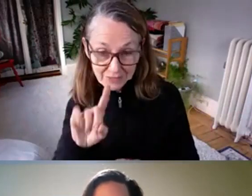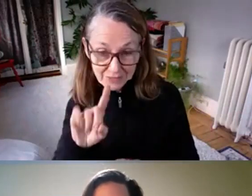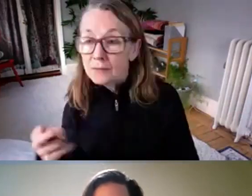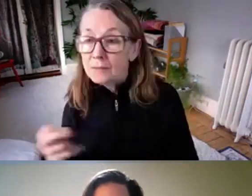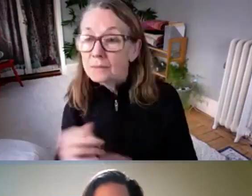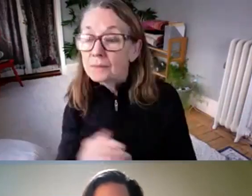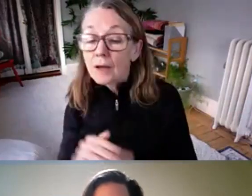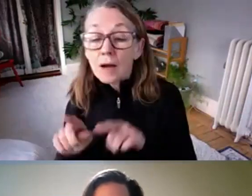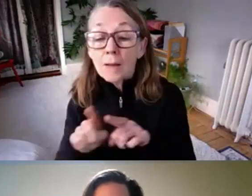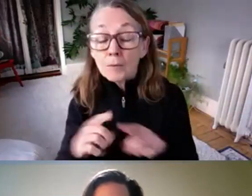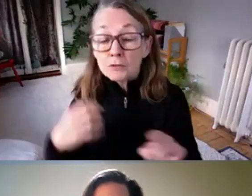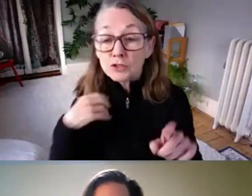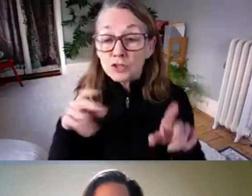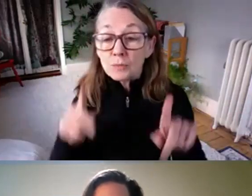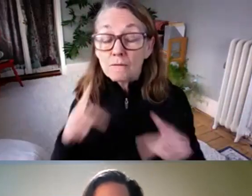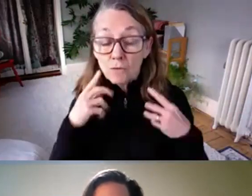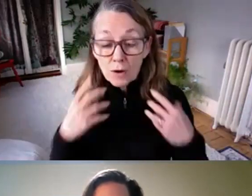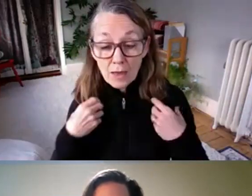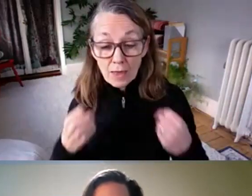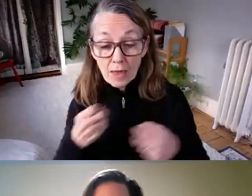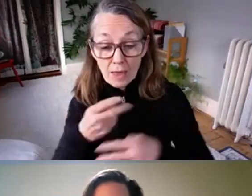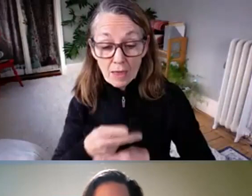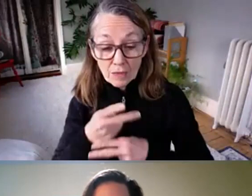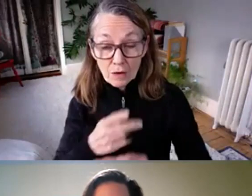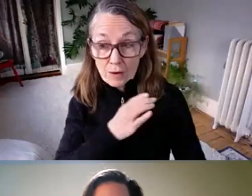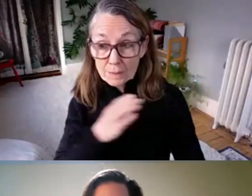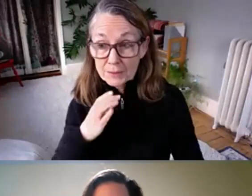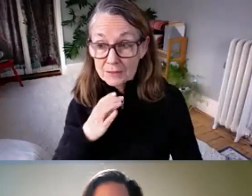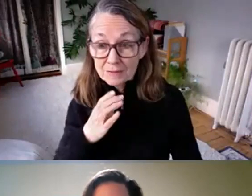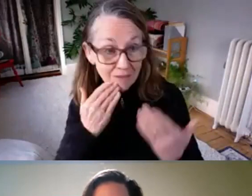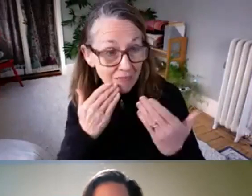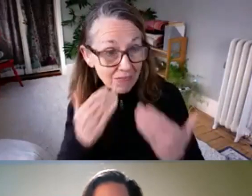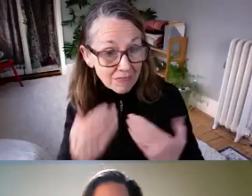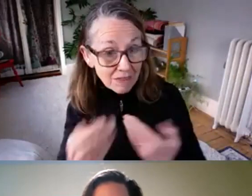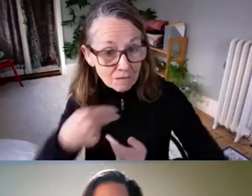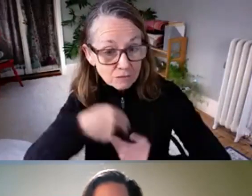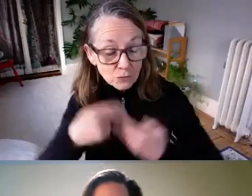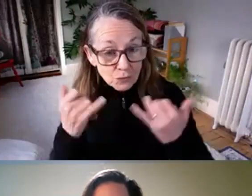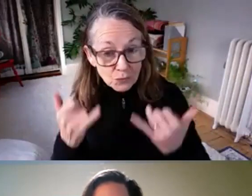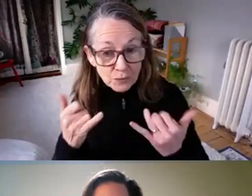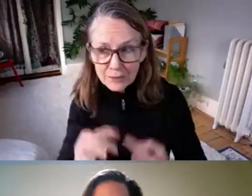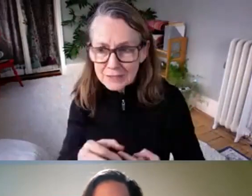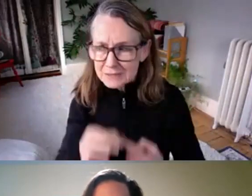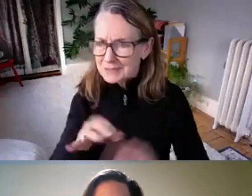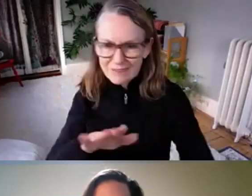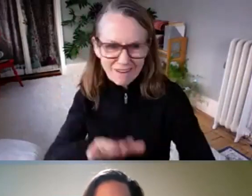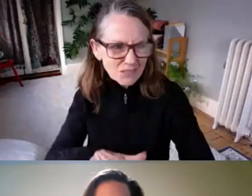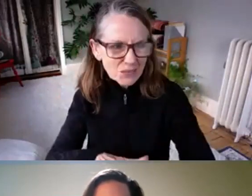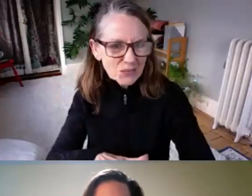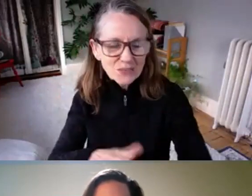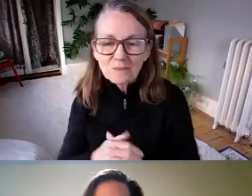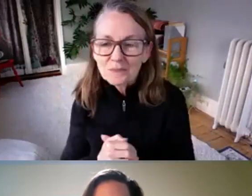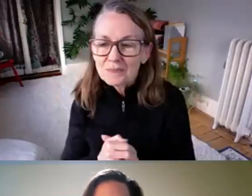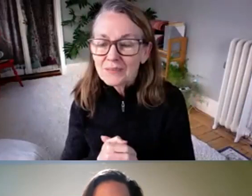the chairperson for the Healthcare Committee. And I want to thank you all for joining today, especially late afternoon. And we'll just kind